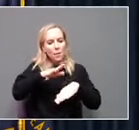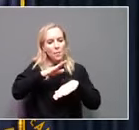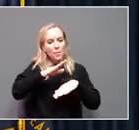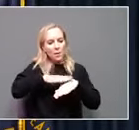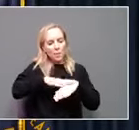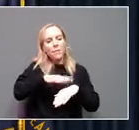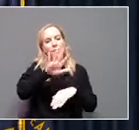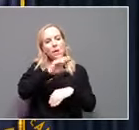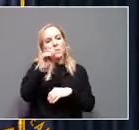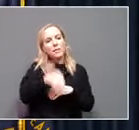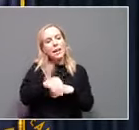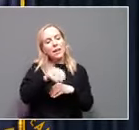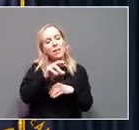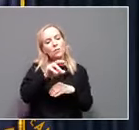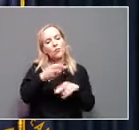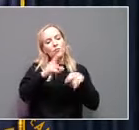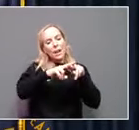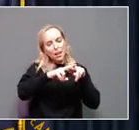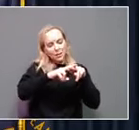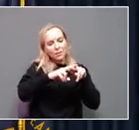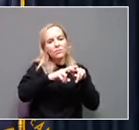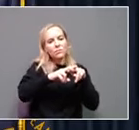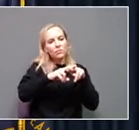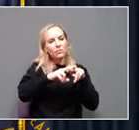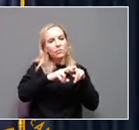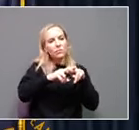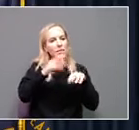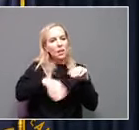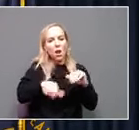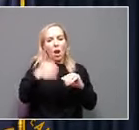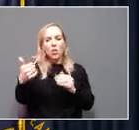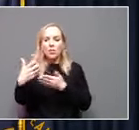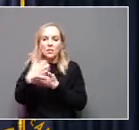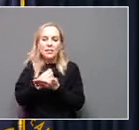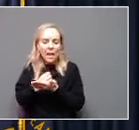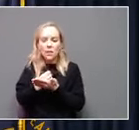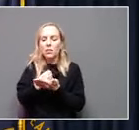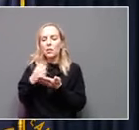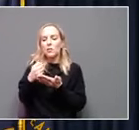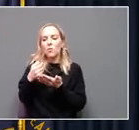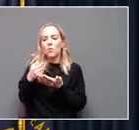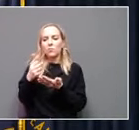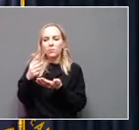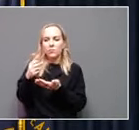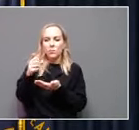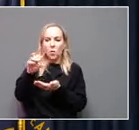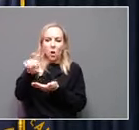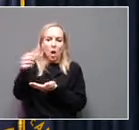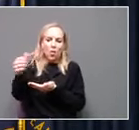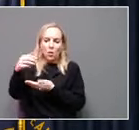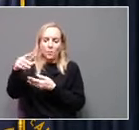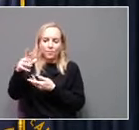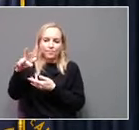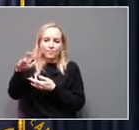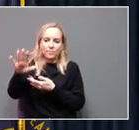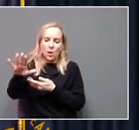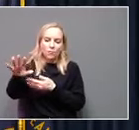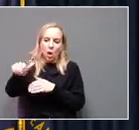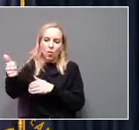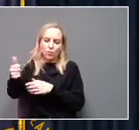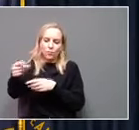to any other salary or compensation package that they have. But